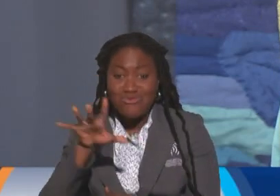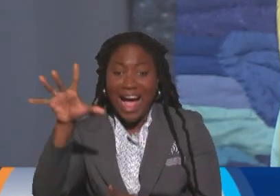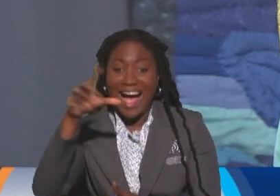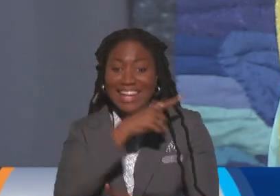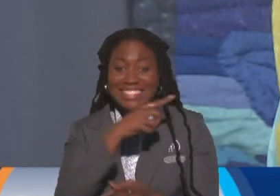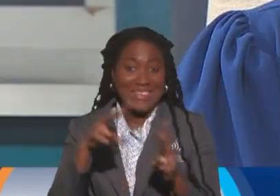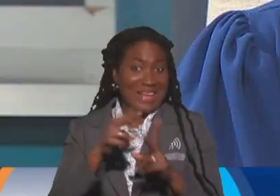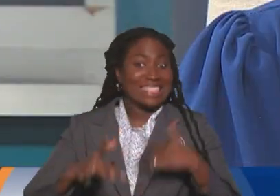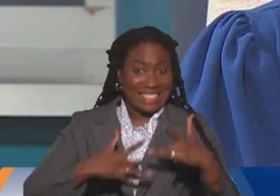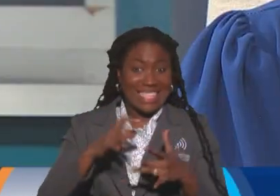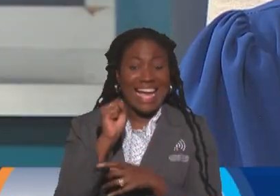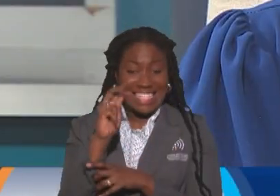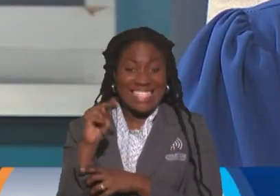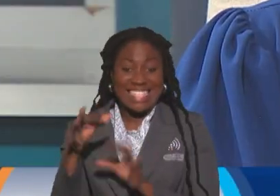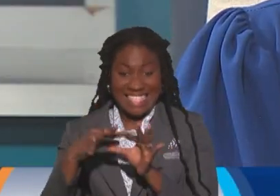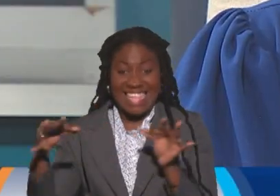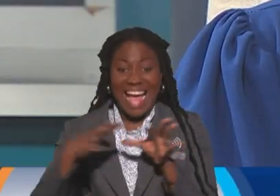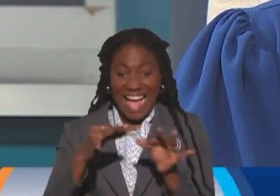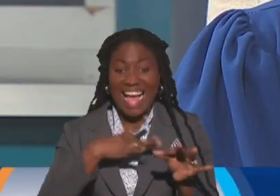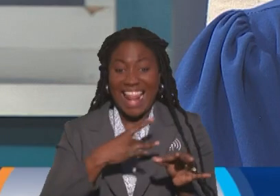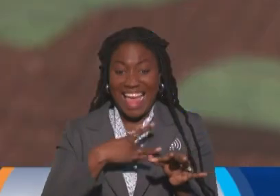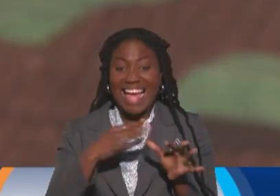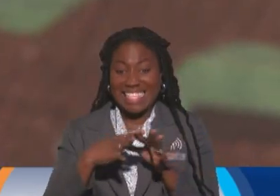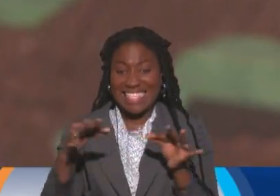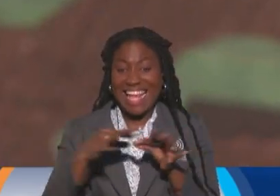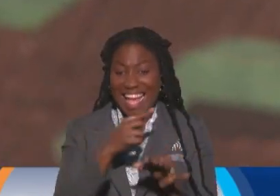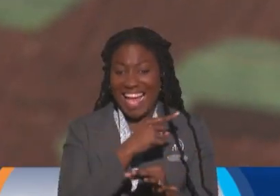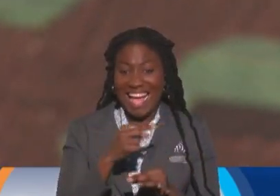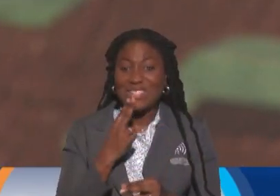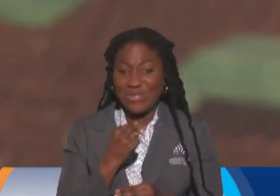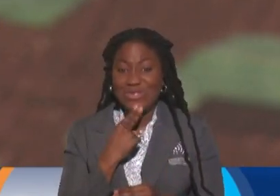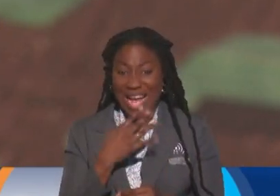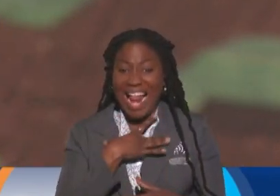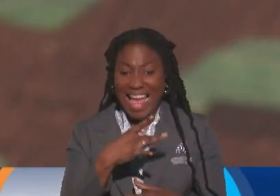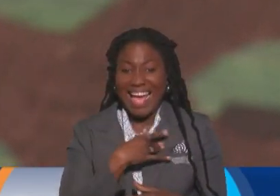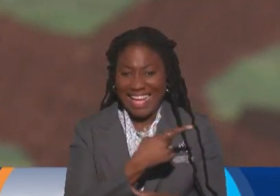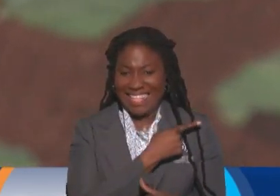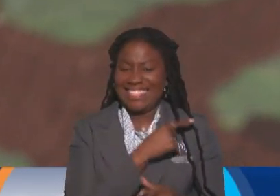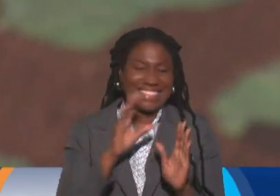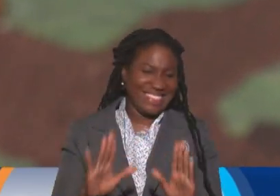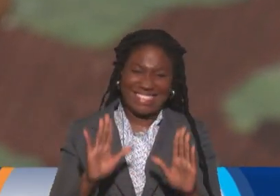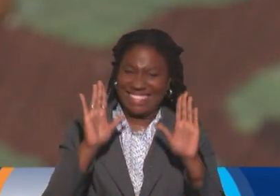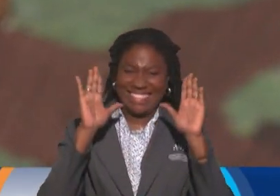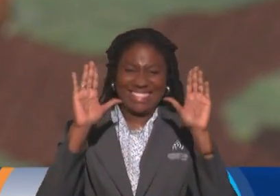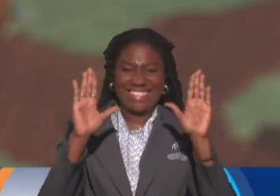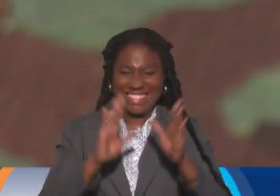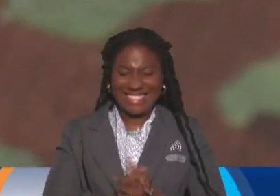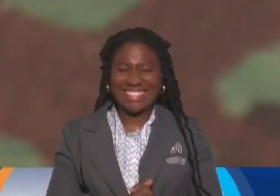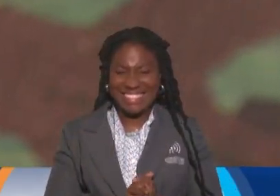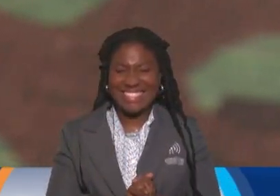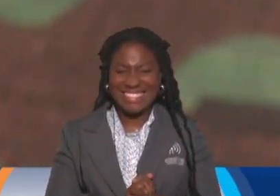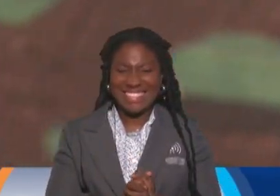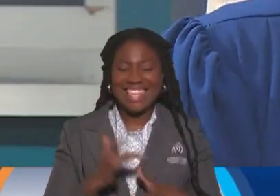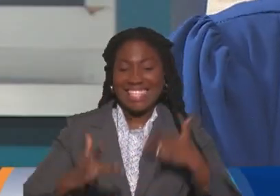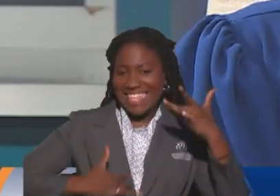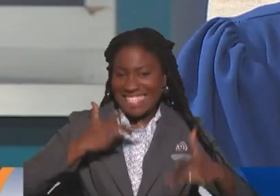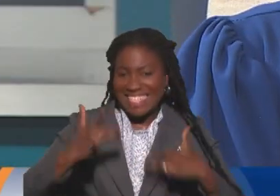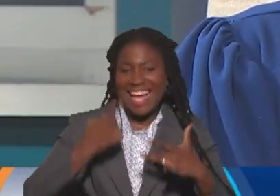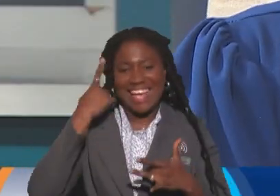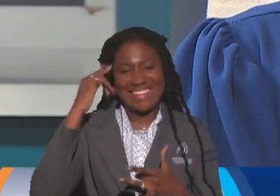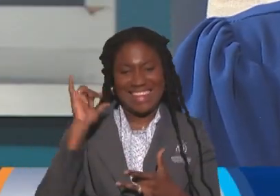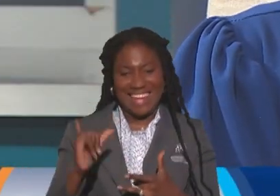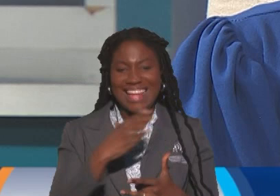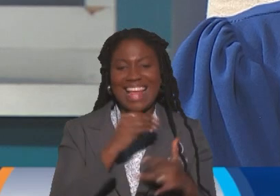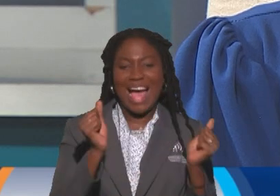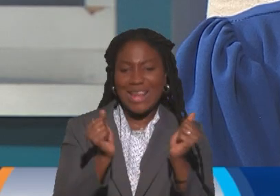with the snacks. You like snacks, Dragon Zelly? Yep, snacks, sugar, yeah, excellent. Looking forward to that, and of course